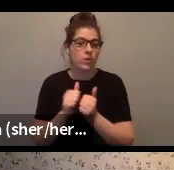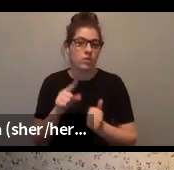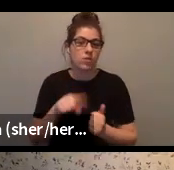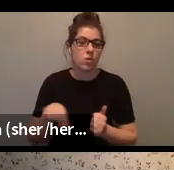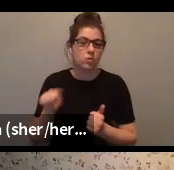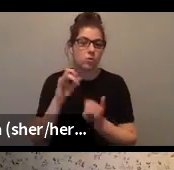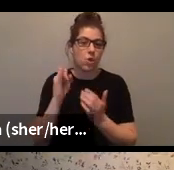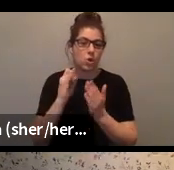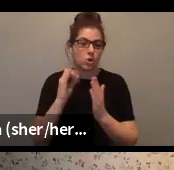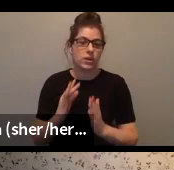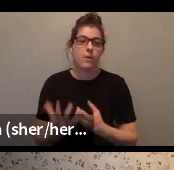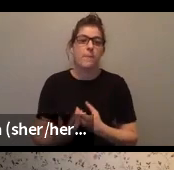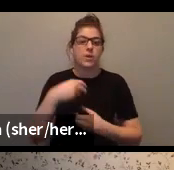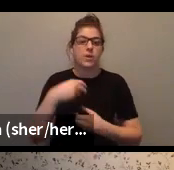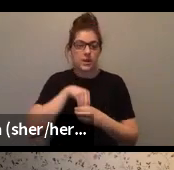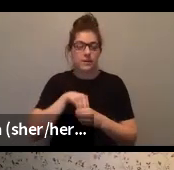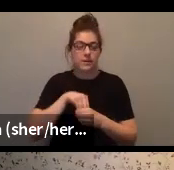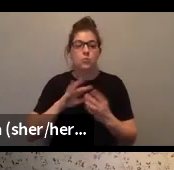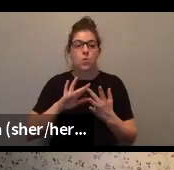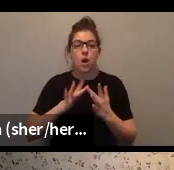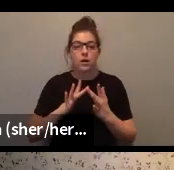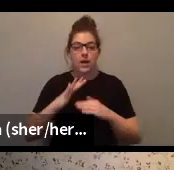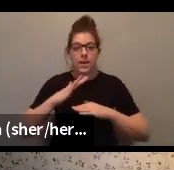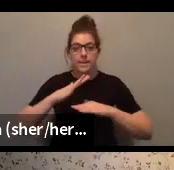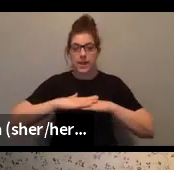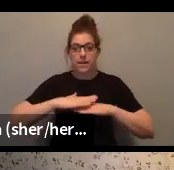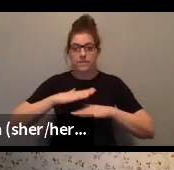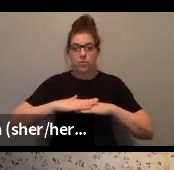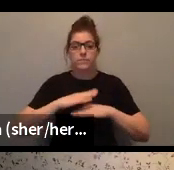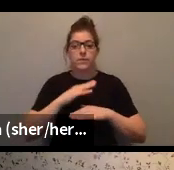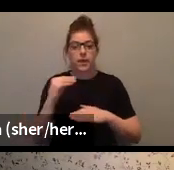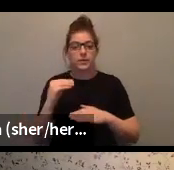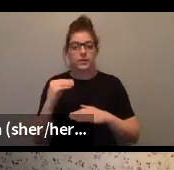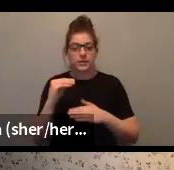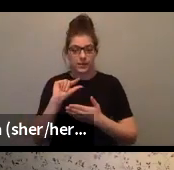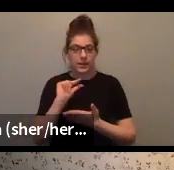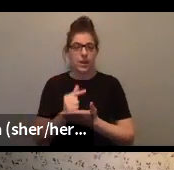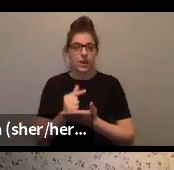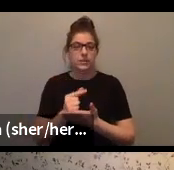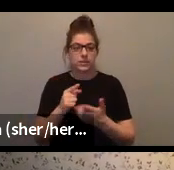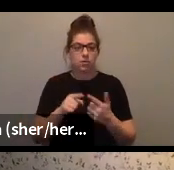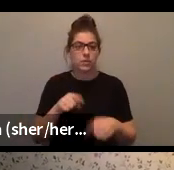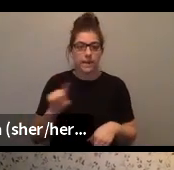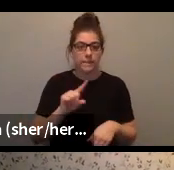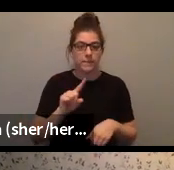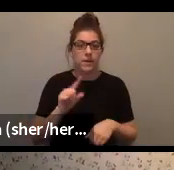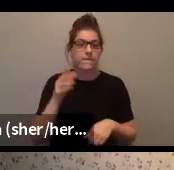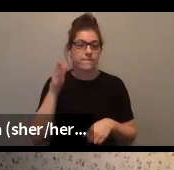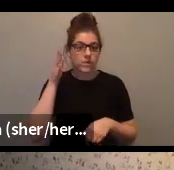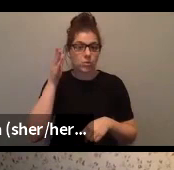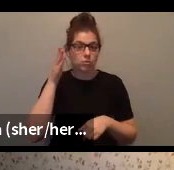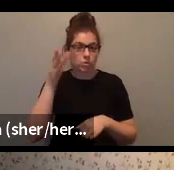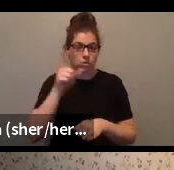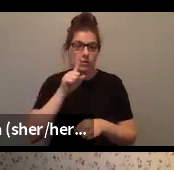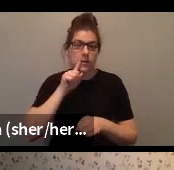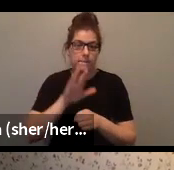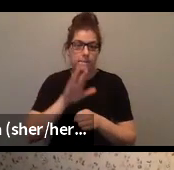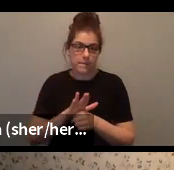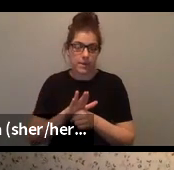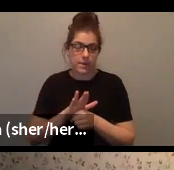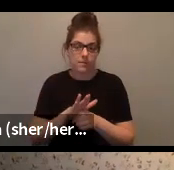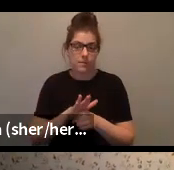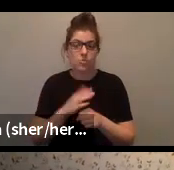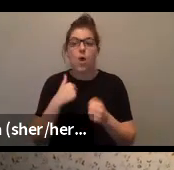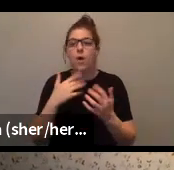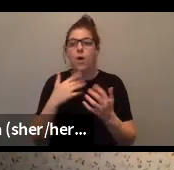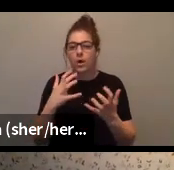an online platform and guaranteeing to them a future commitment. And So I just wanted to bring up